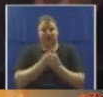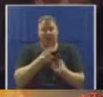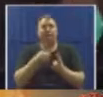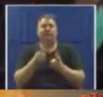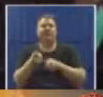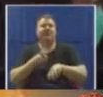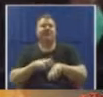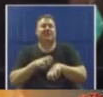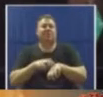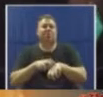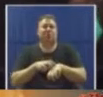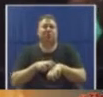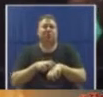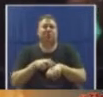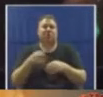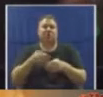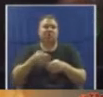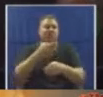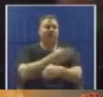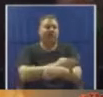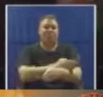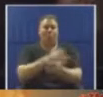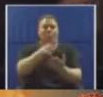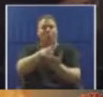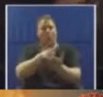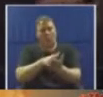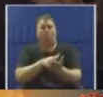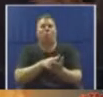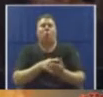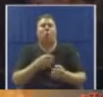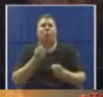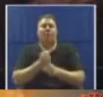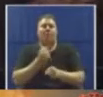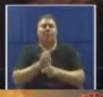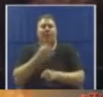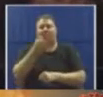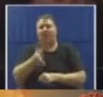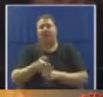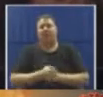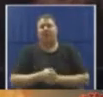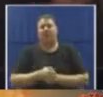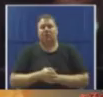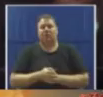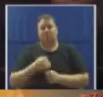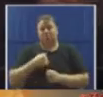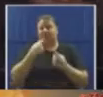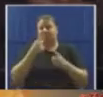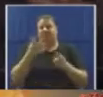necessary before it becomes law. That's what I said.